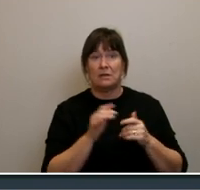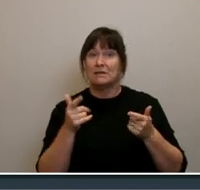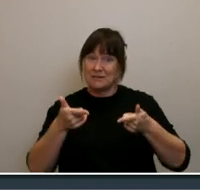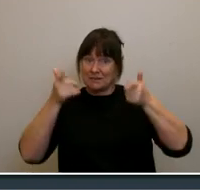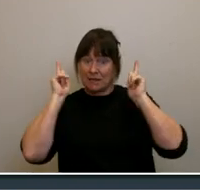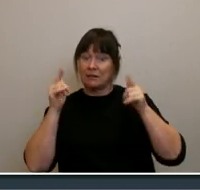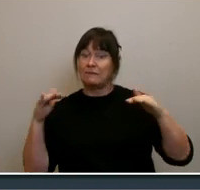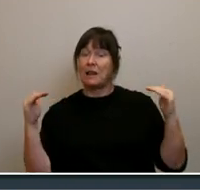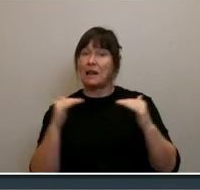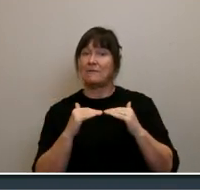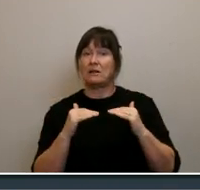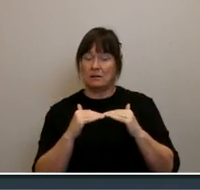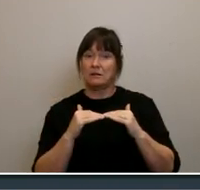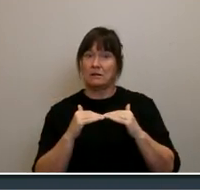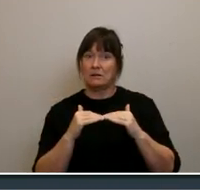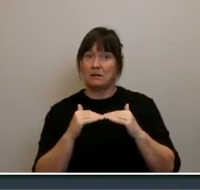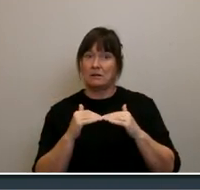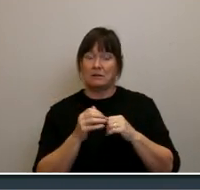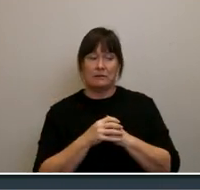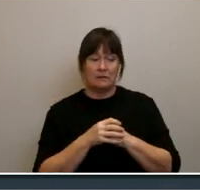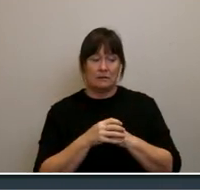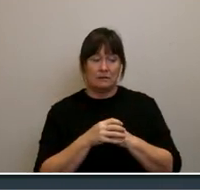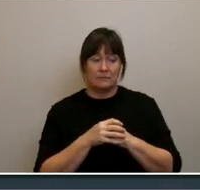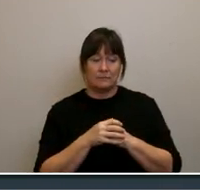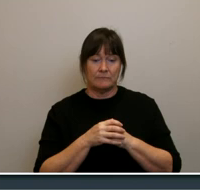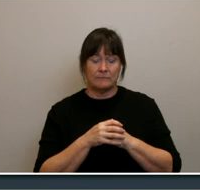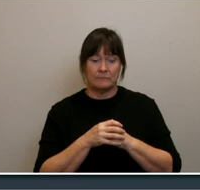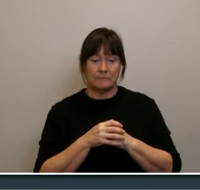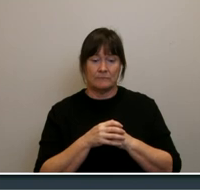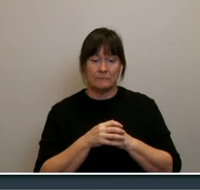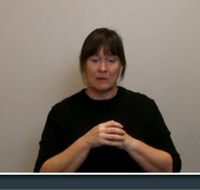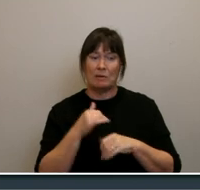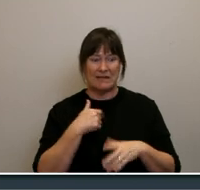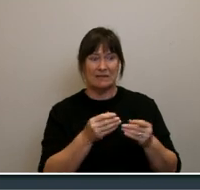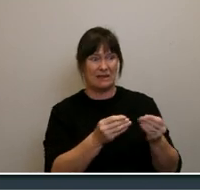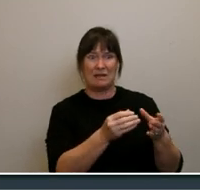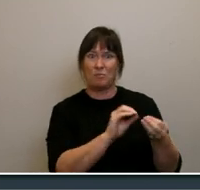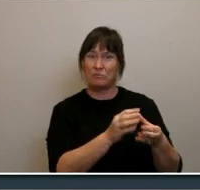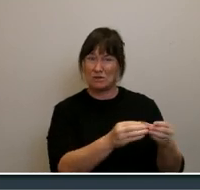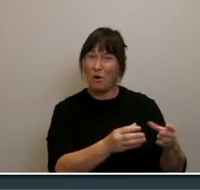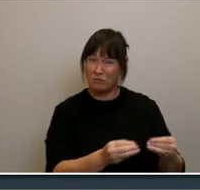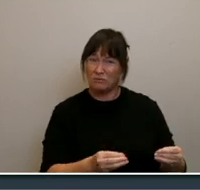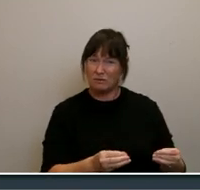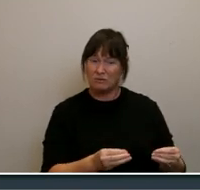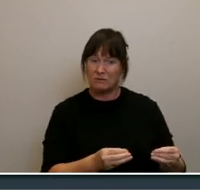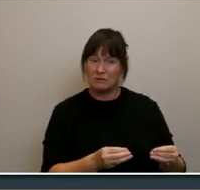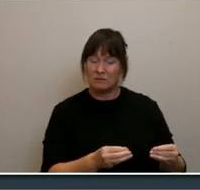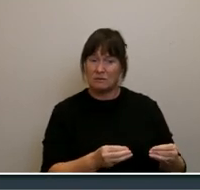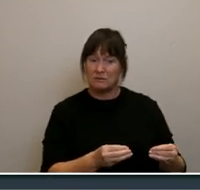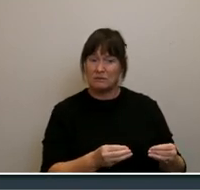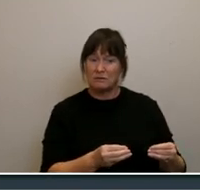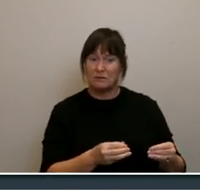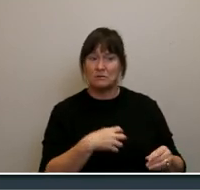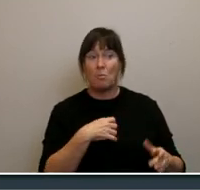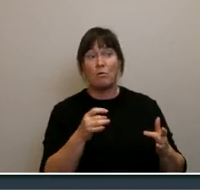level piece of advice that needs to be sorted, much more so, in fact,